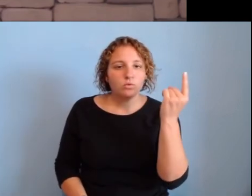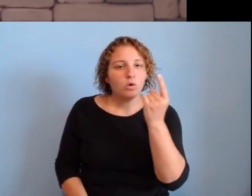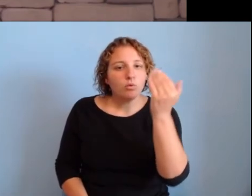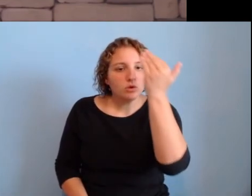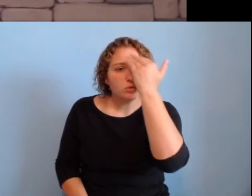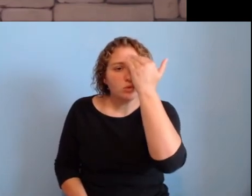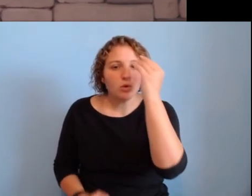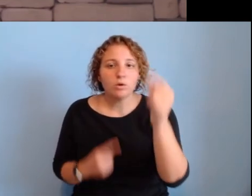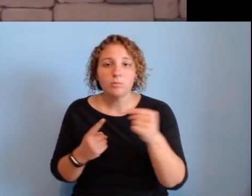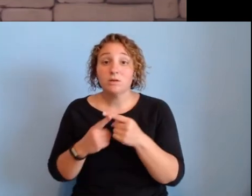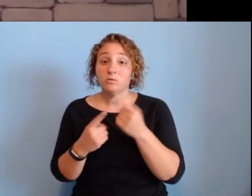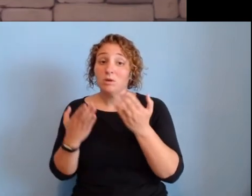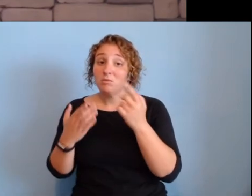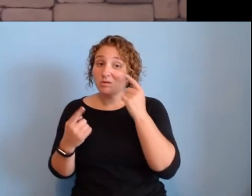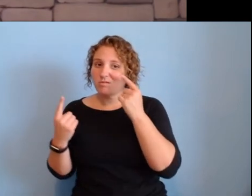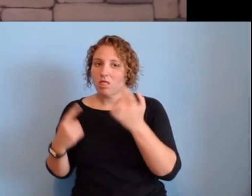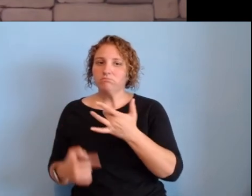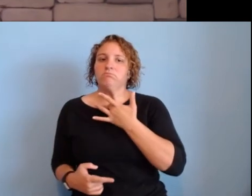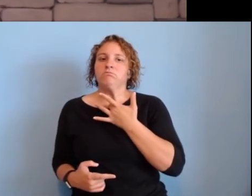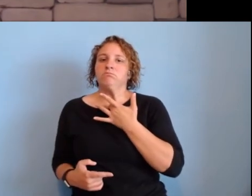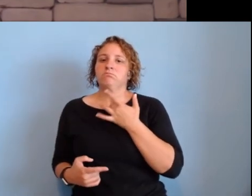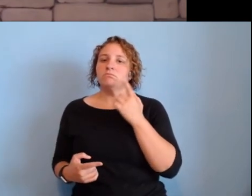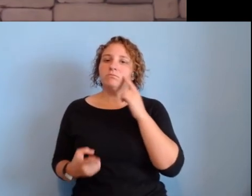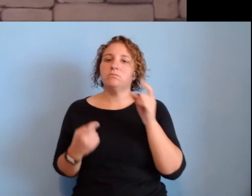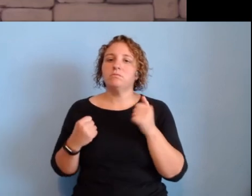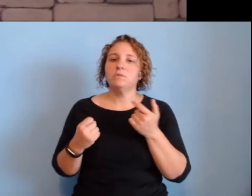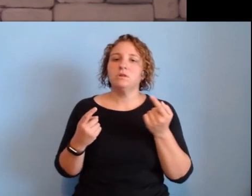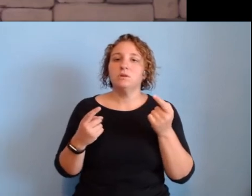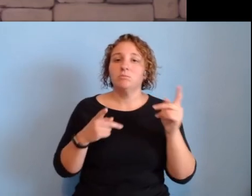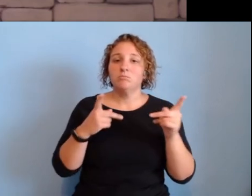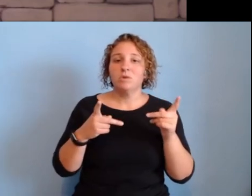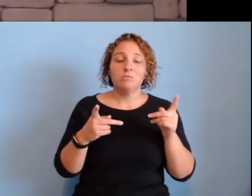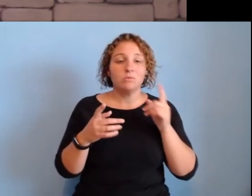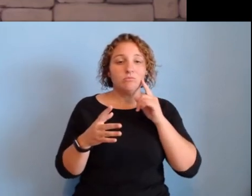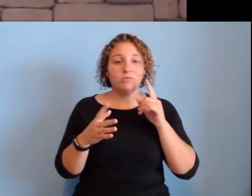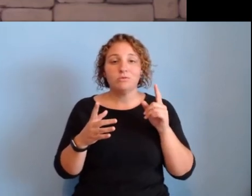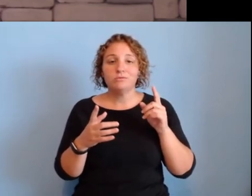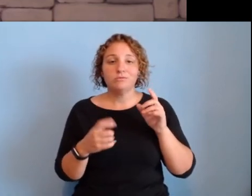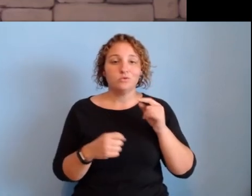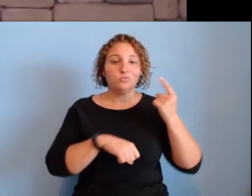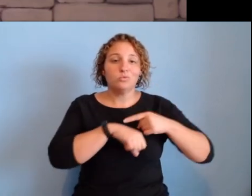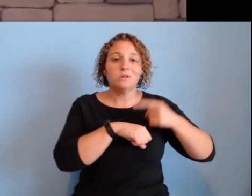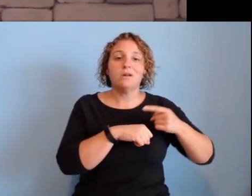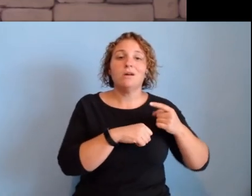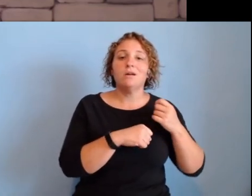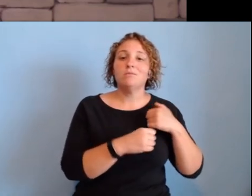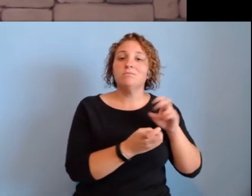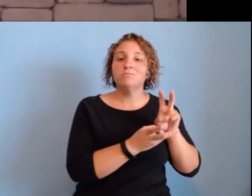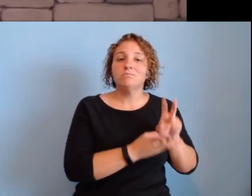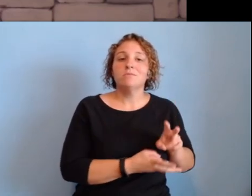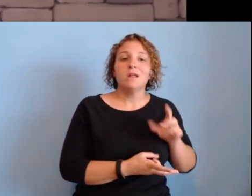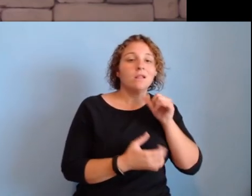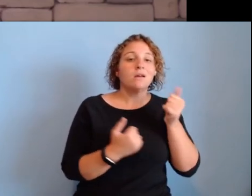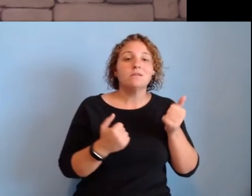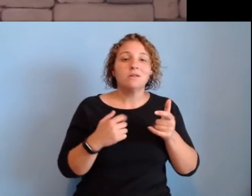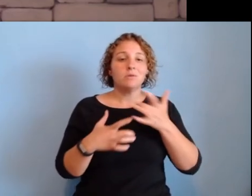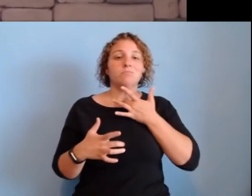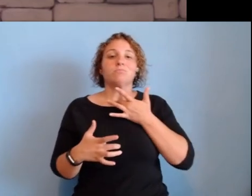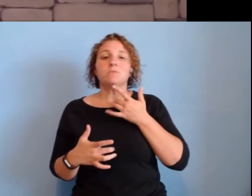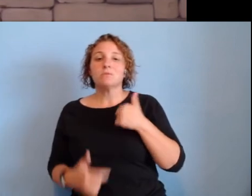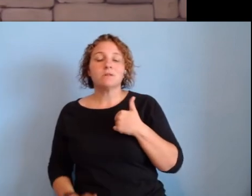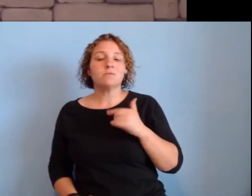Maybe you thought you were an accident. Maybe you were a chance encounter between two people or whatever it may be and you always thought, well, you know, I'm just an accident. No, he has always